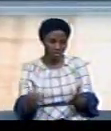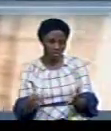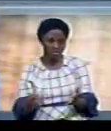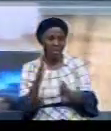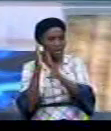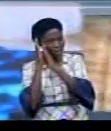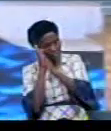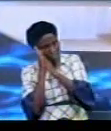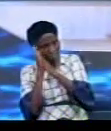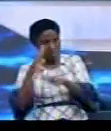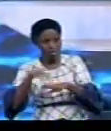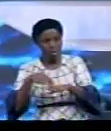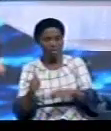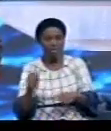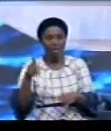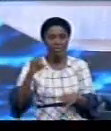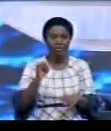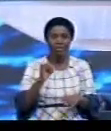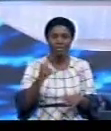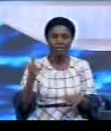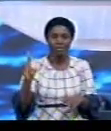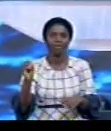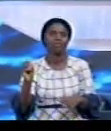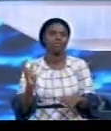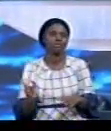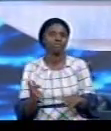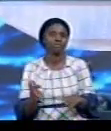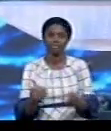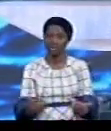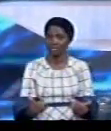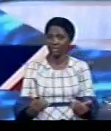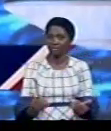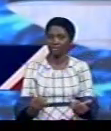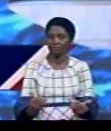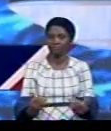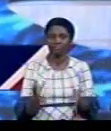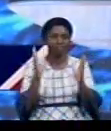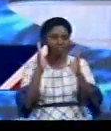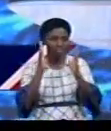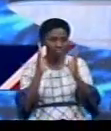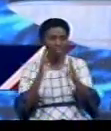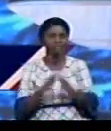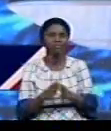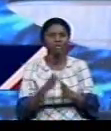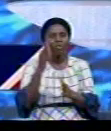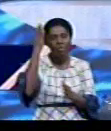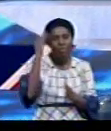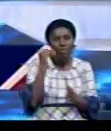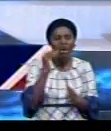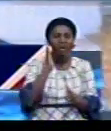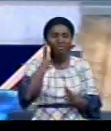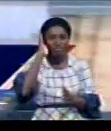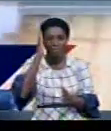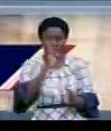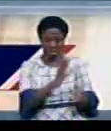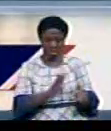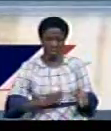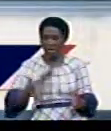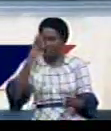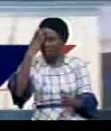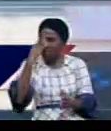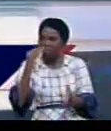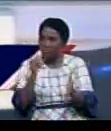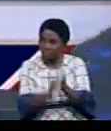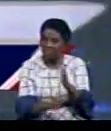pillow. Hold on. Why should Christ go to sleep at such a time? He